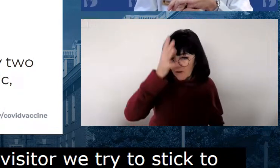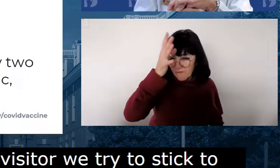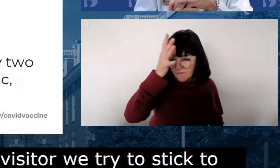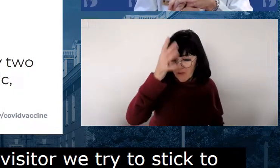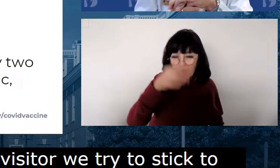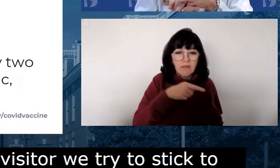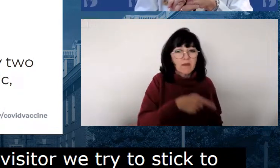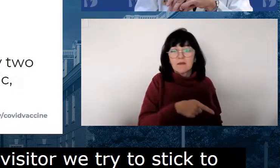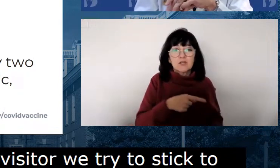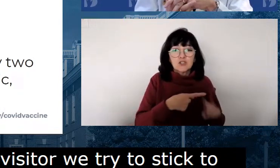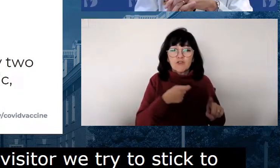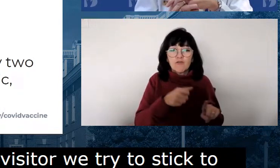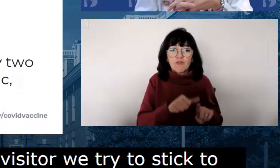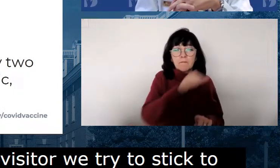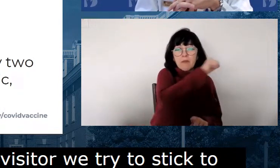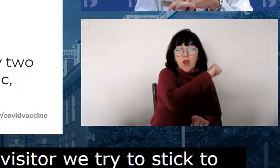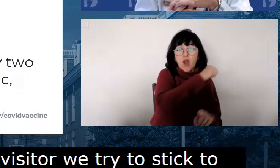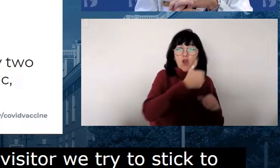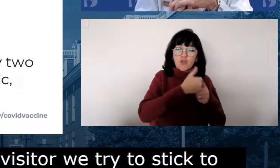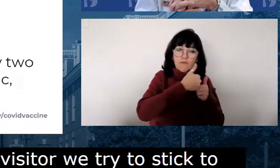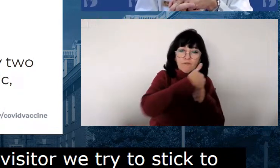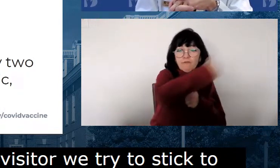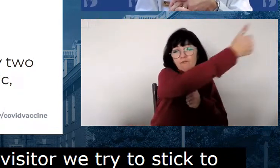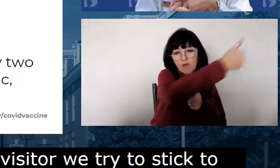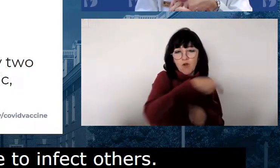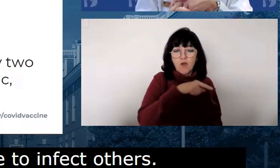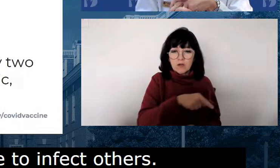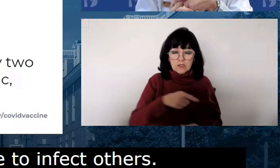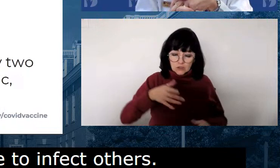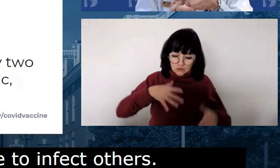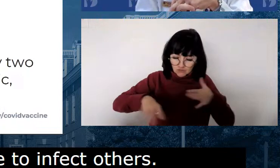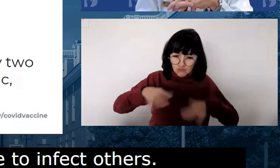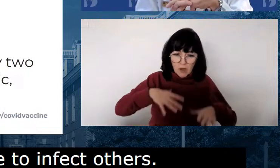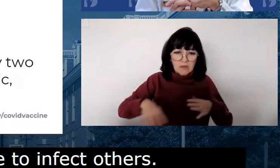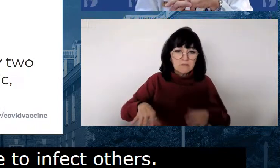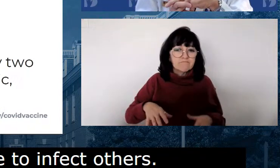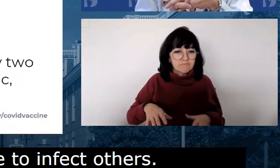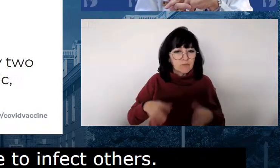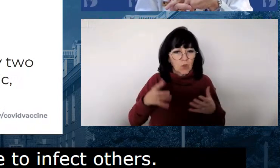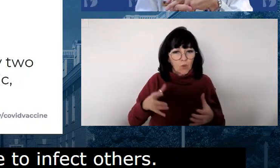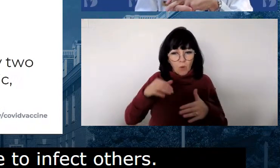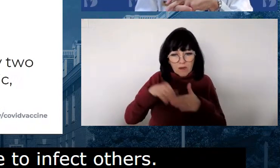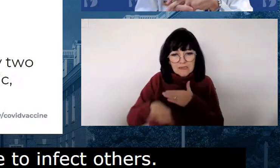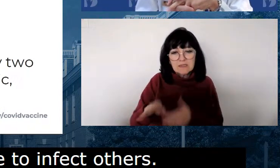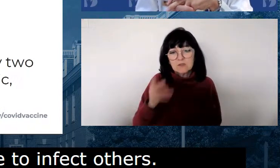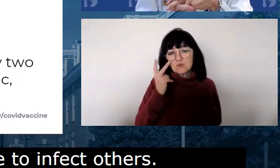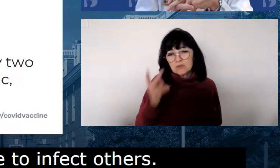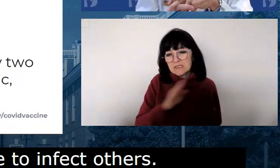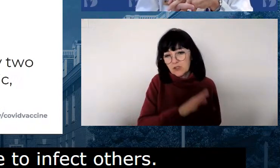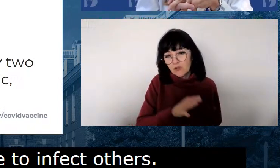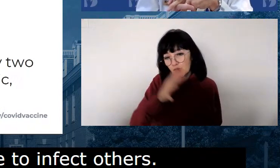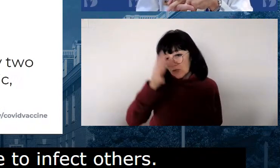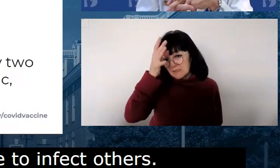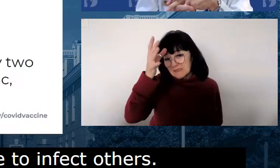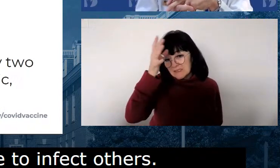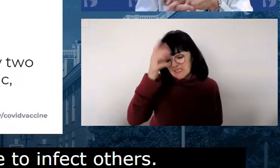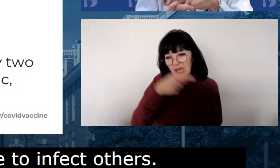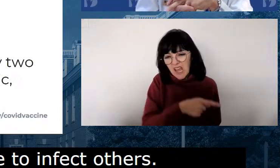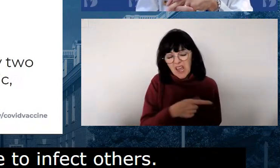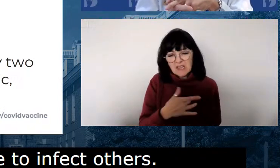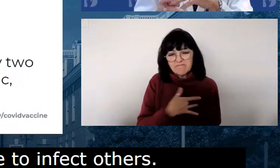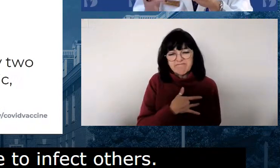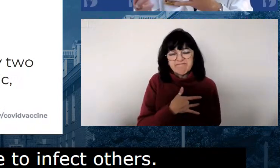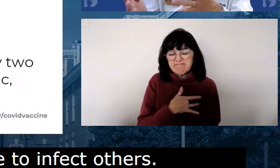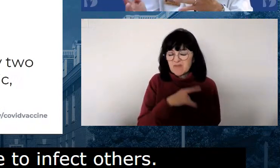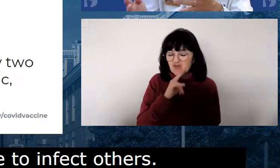Delmarva, and they had to get dressed up to go say goodbye to their dad. And that was actually heartbreaking for me as well as the nurses